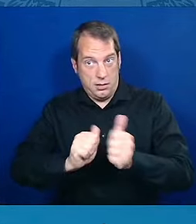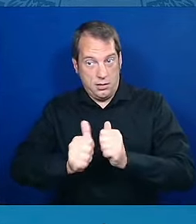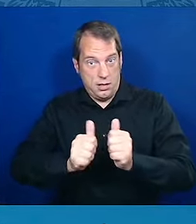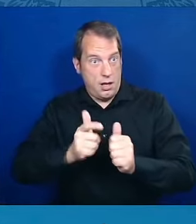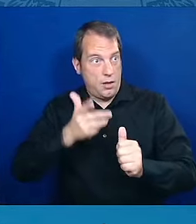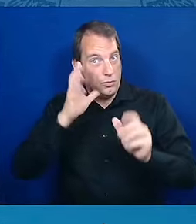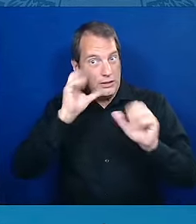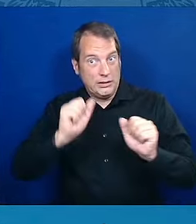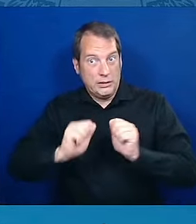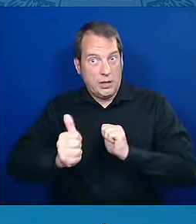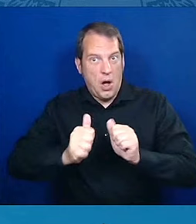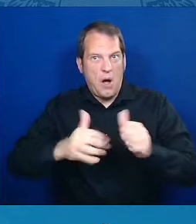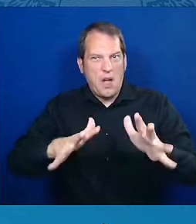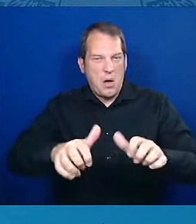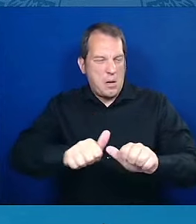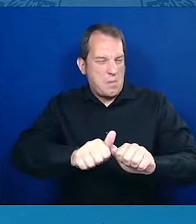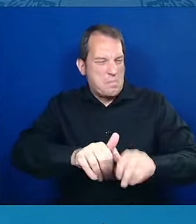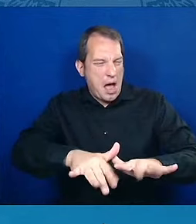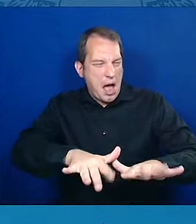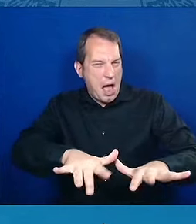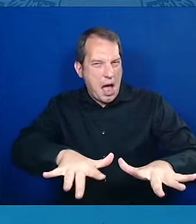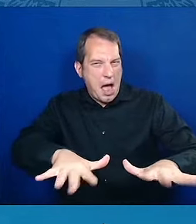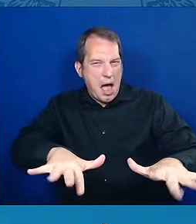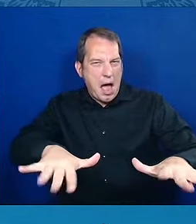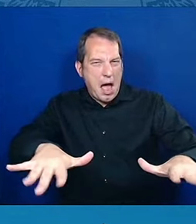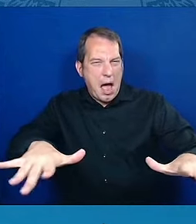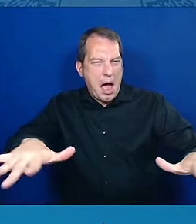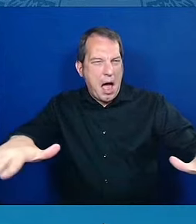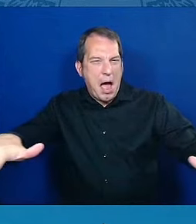and has electrified this hall.